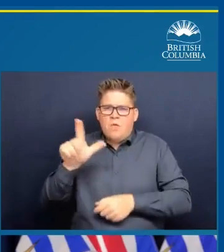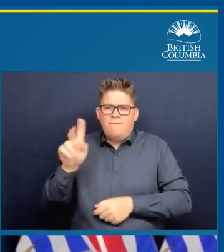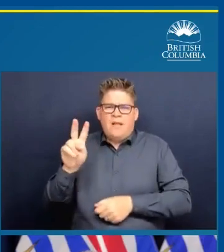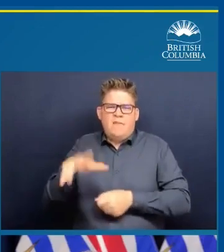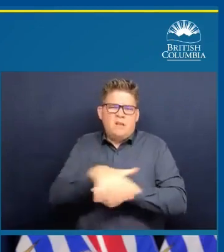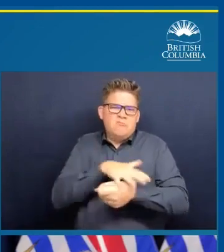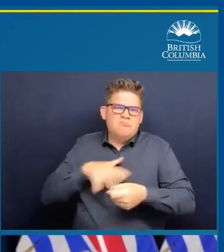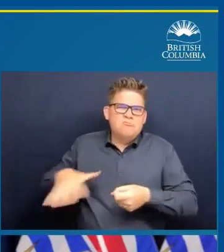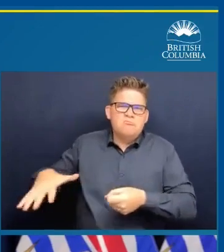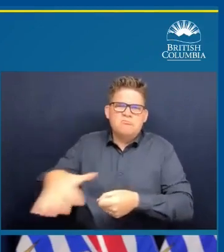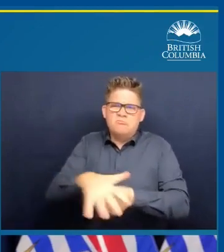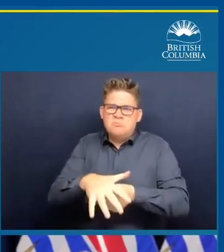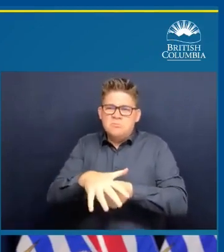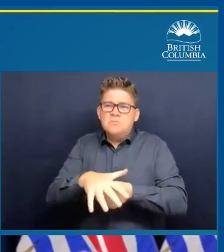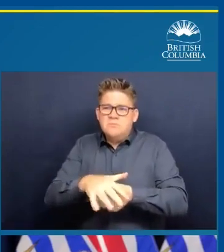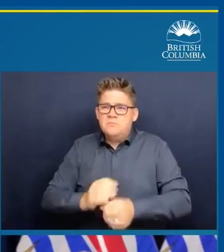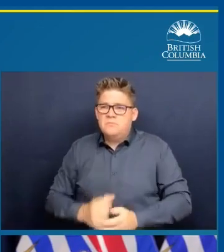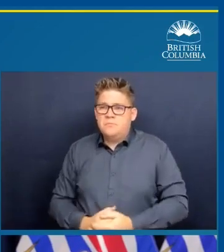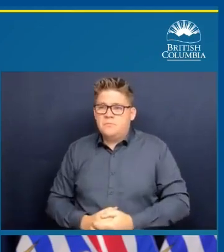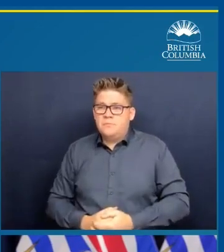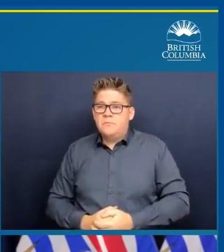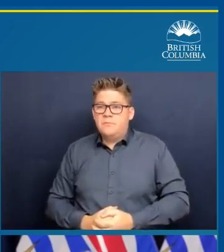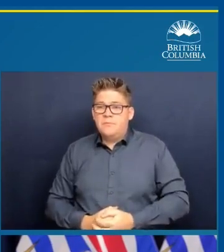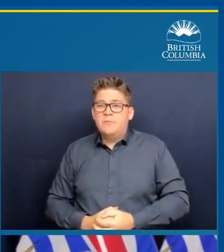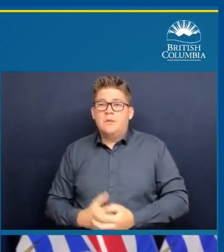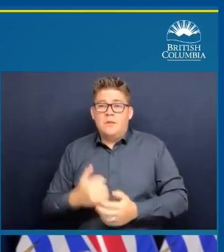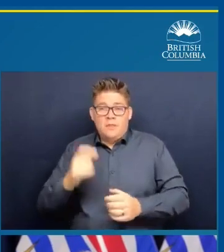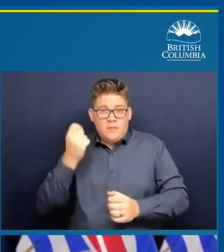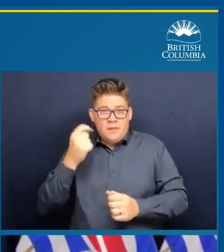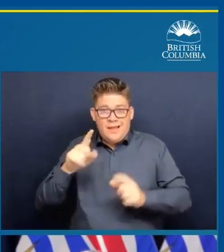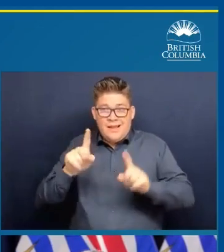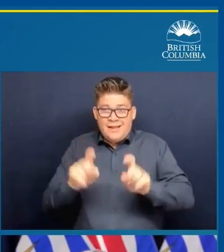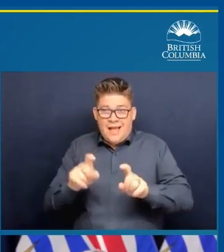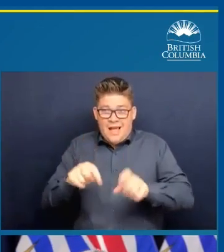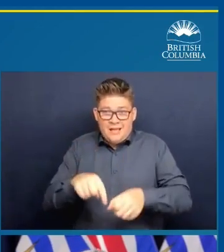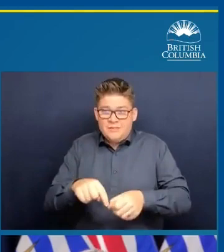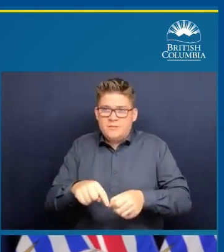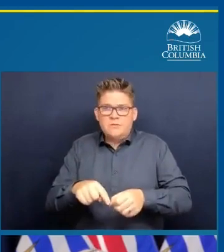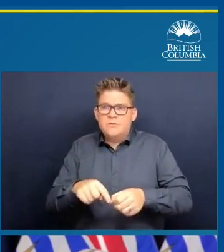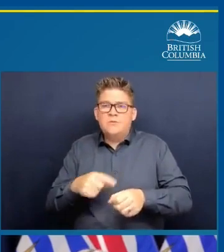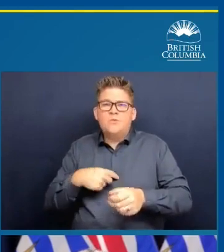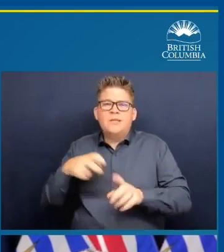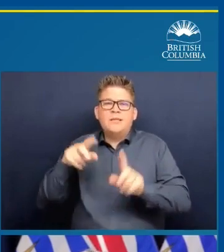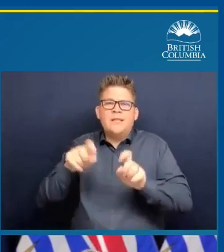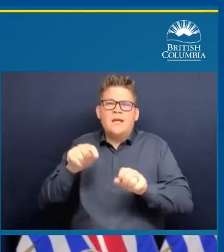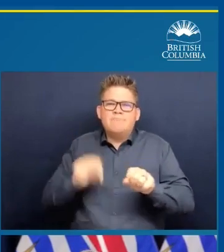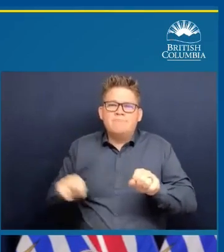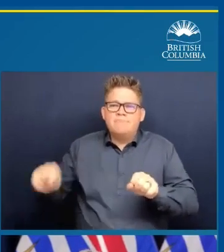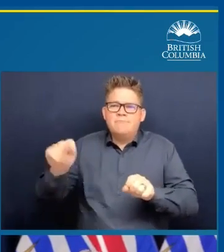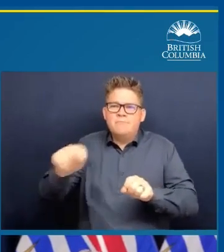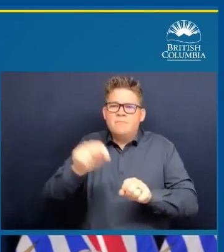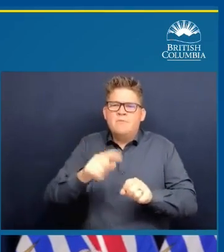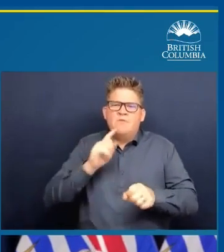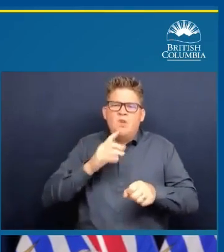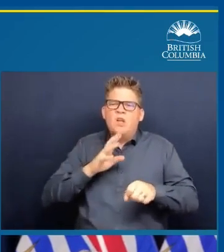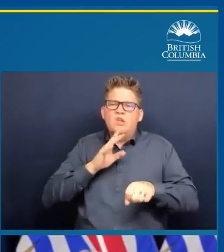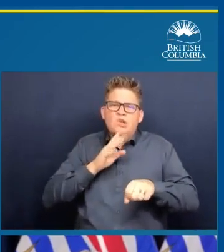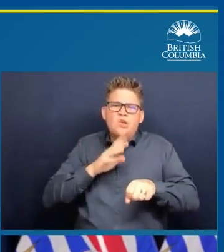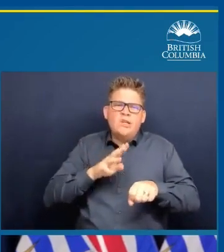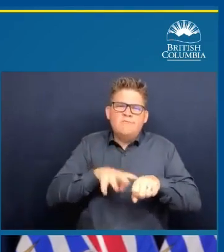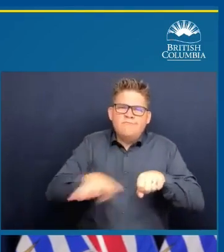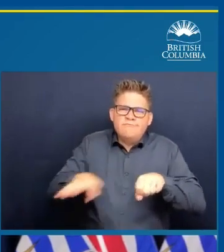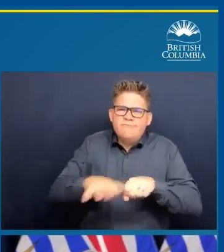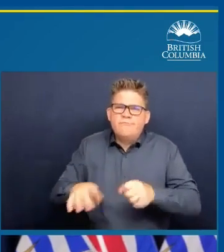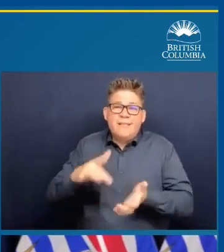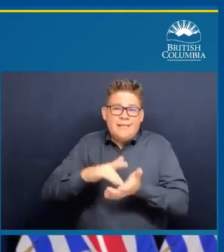our wastewater sampling to the interior and island here, but we're still at the point of calibrating those. So it takes